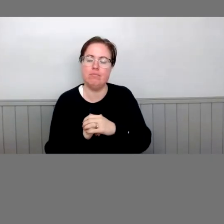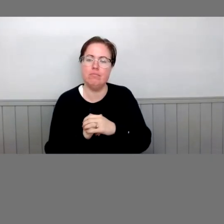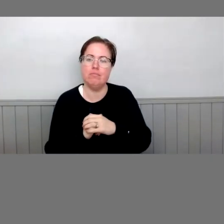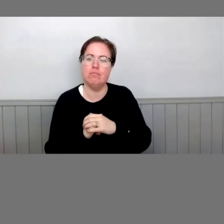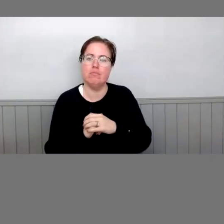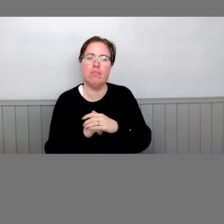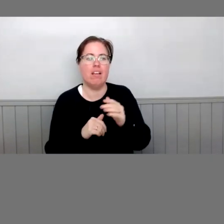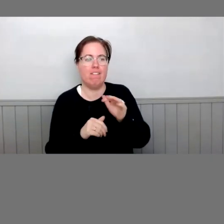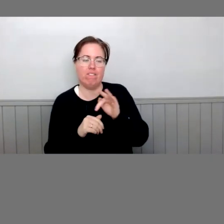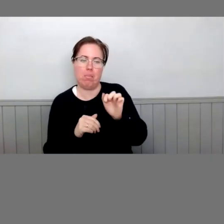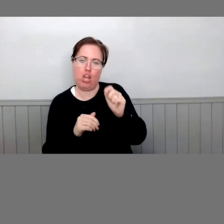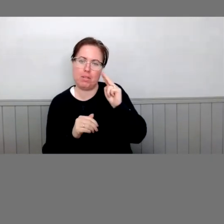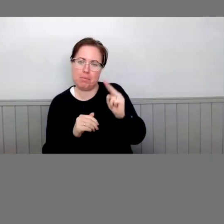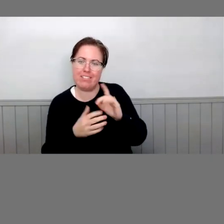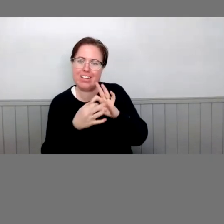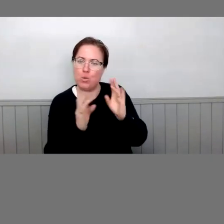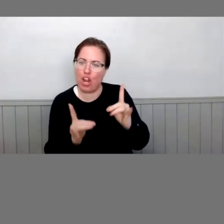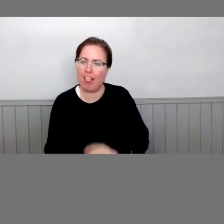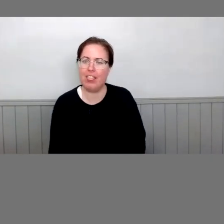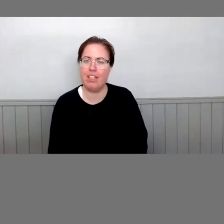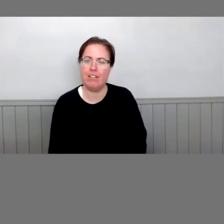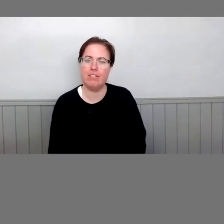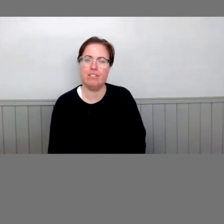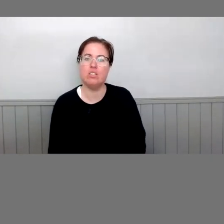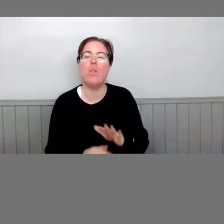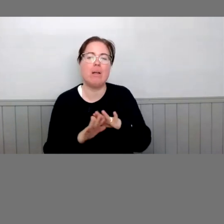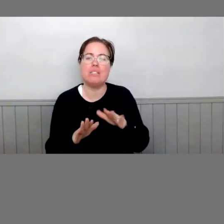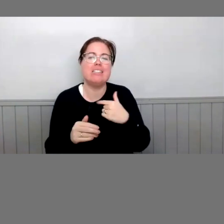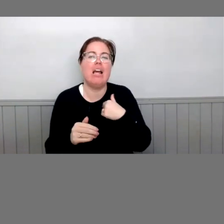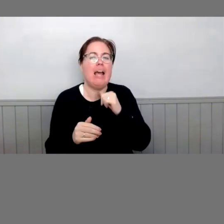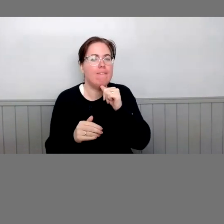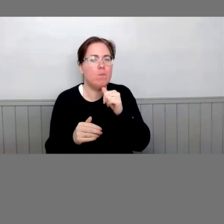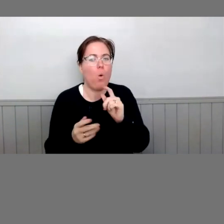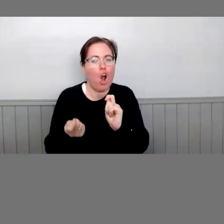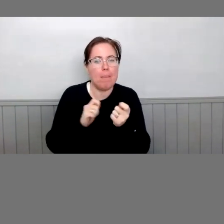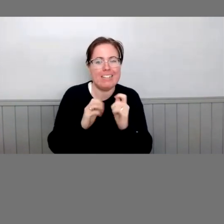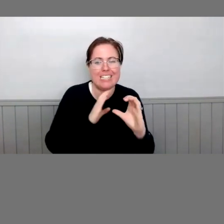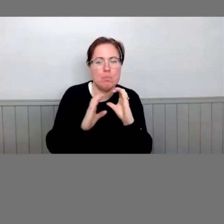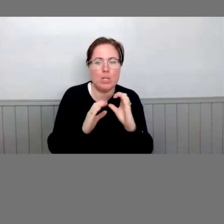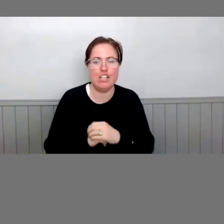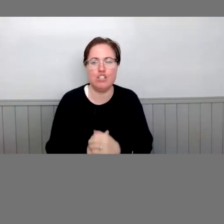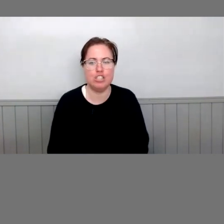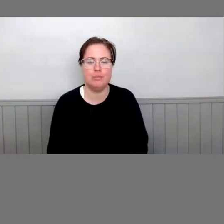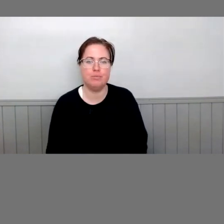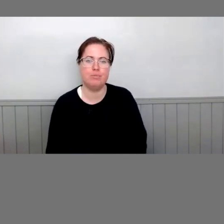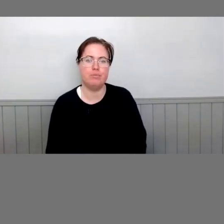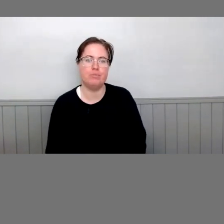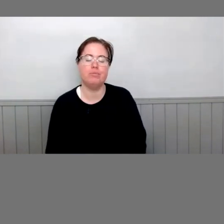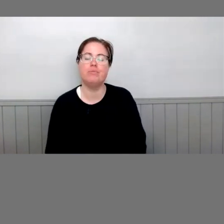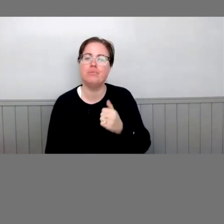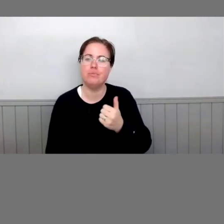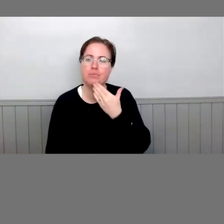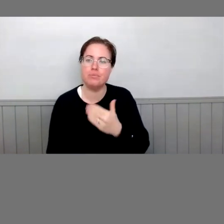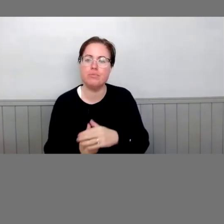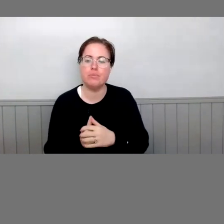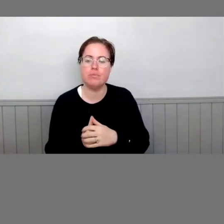and their health. That was it. There was no augmented communication. All right, thanks. And I might